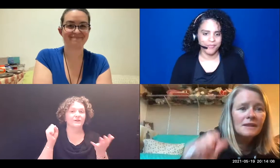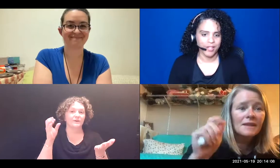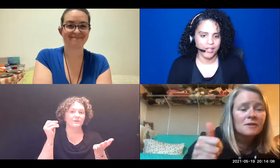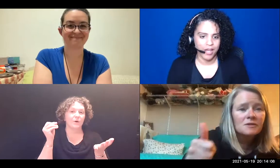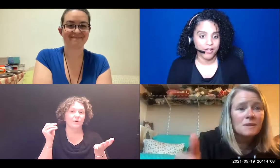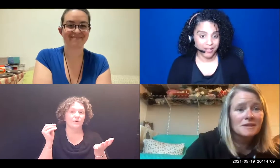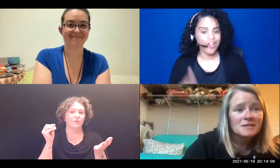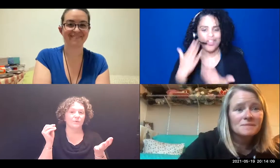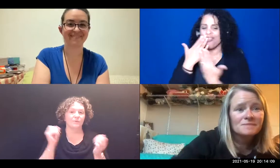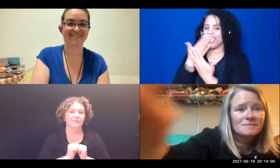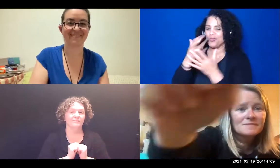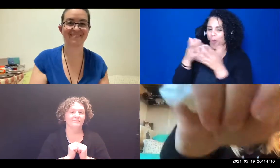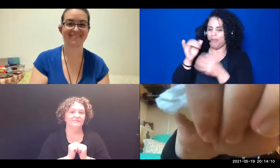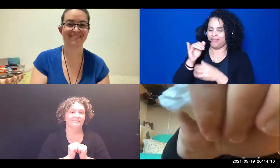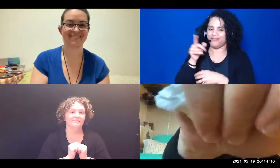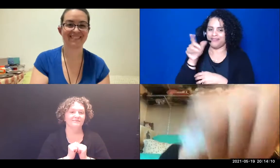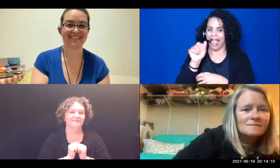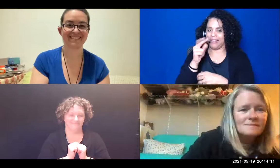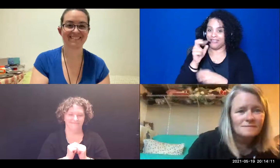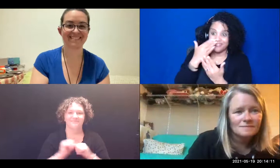Okay, great. Thank you so much.